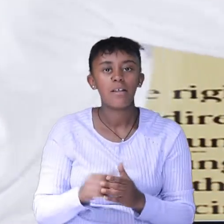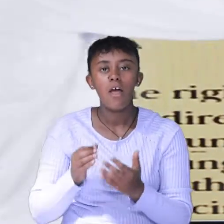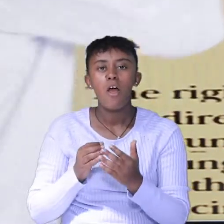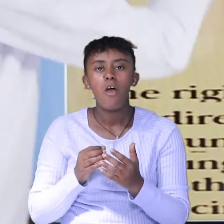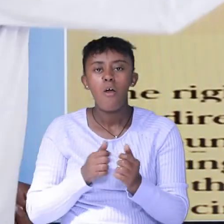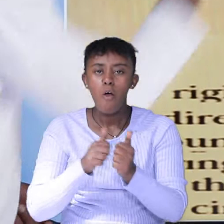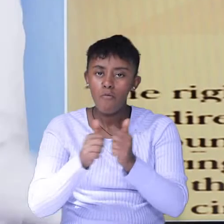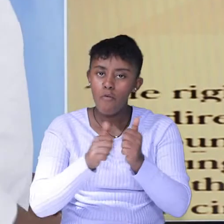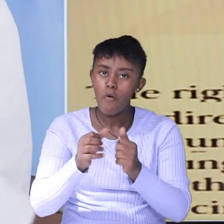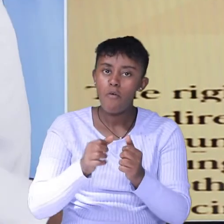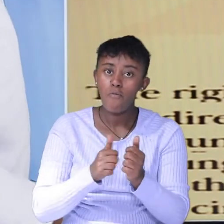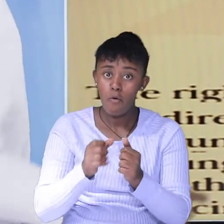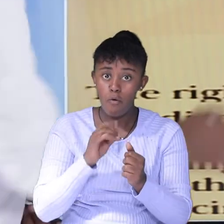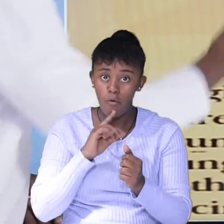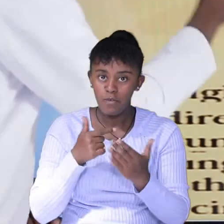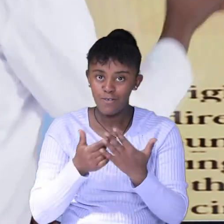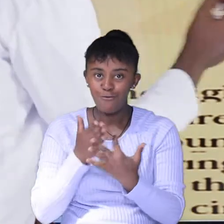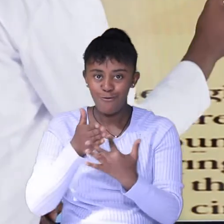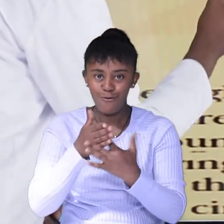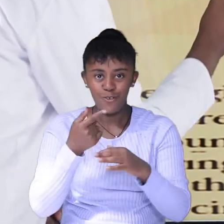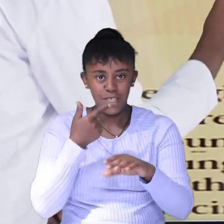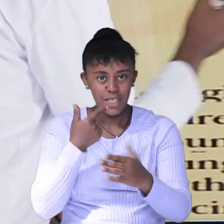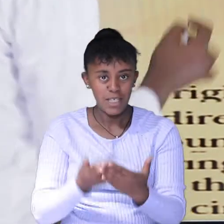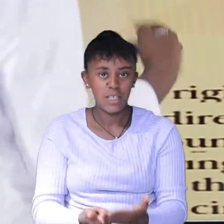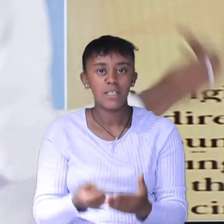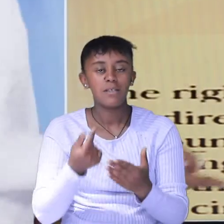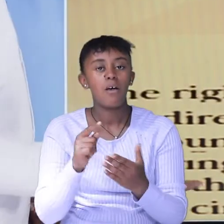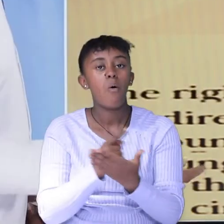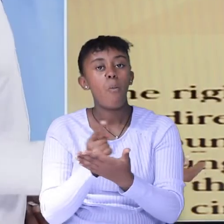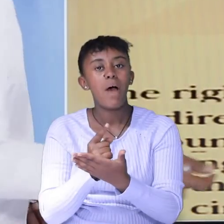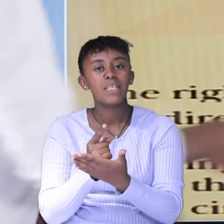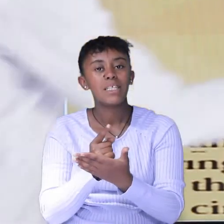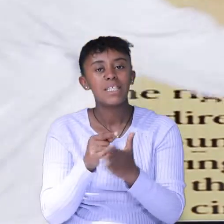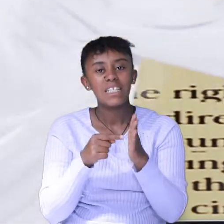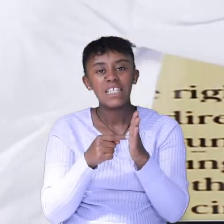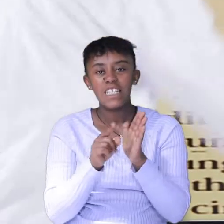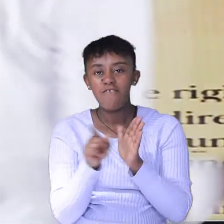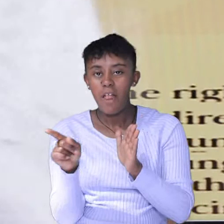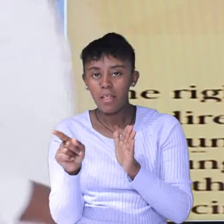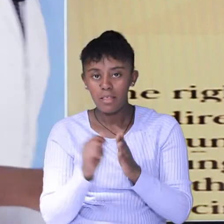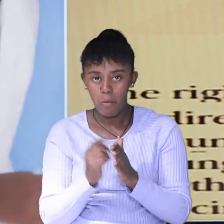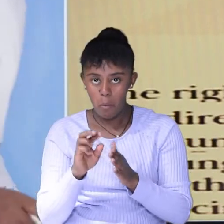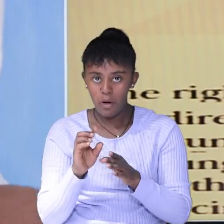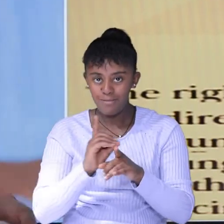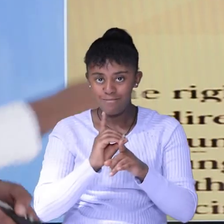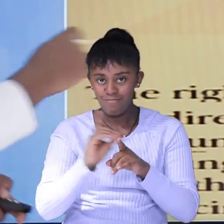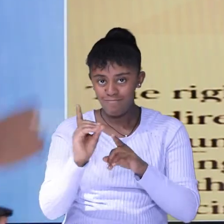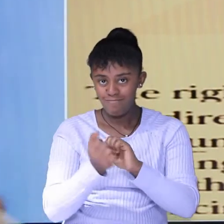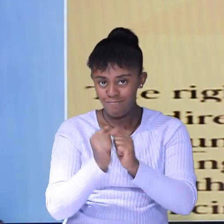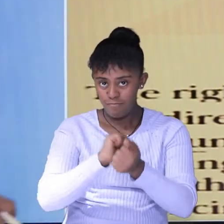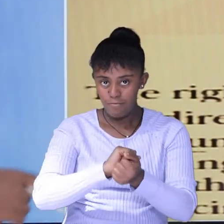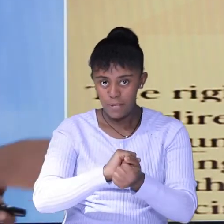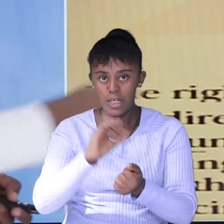of electric current through this, the compass deflects. When current is switched off,